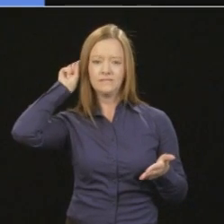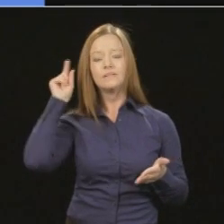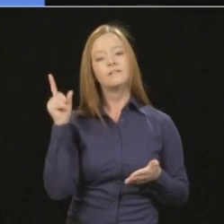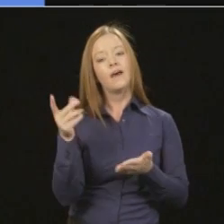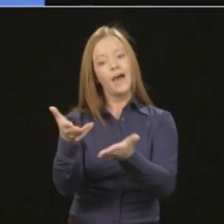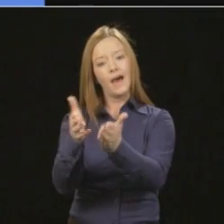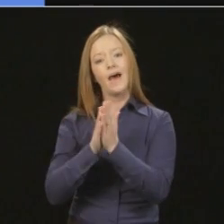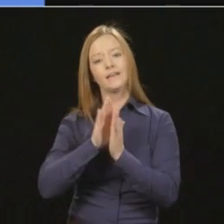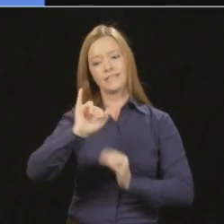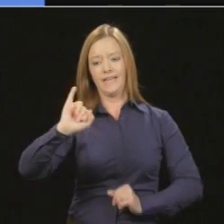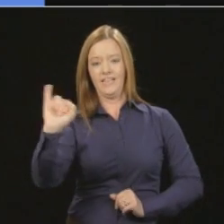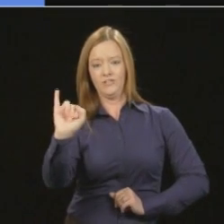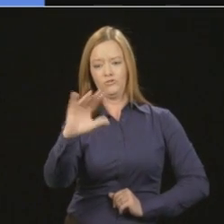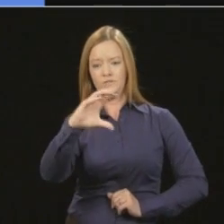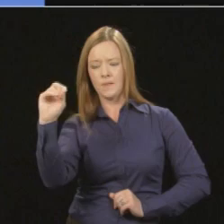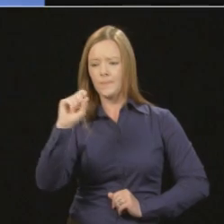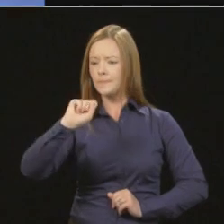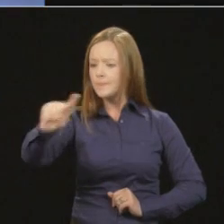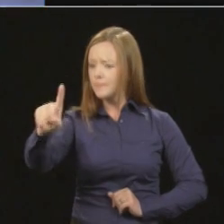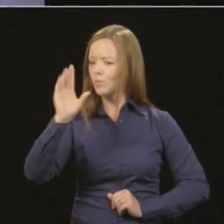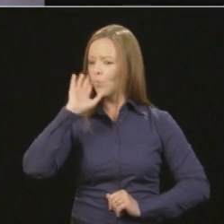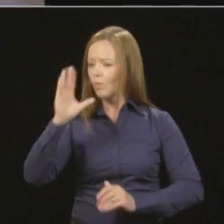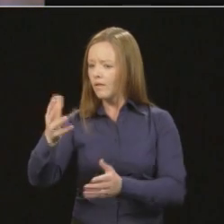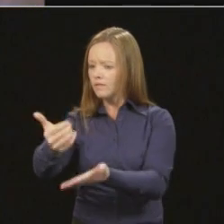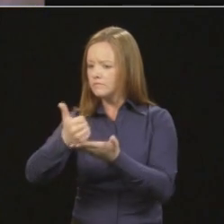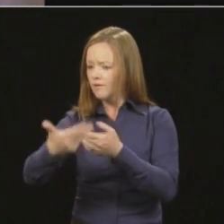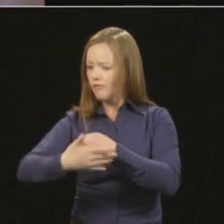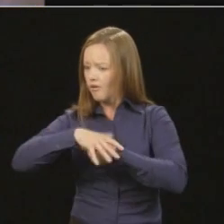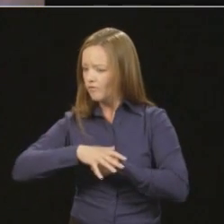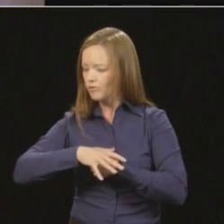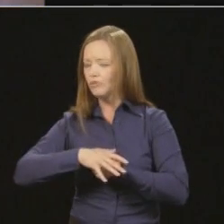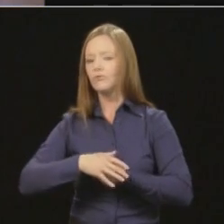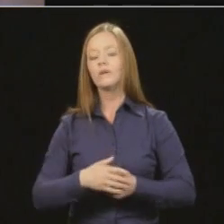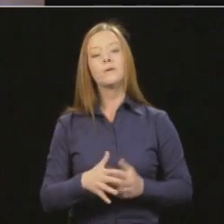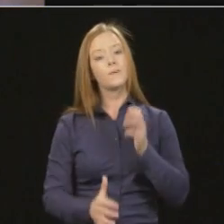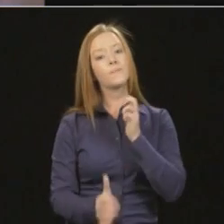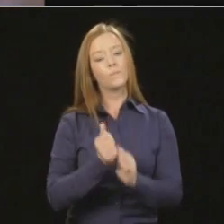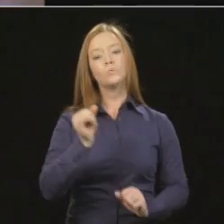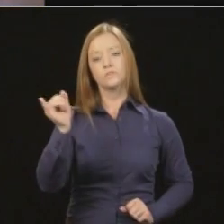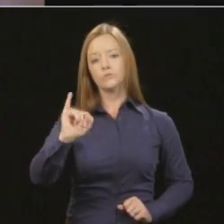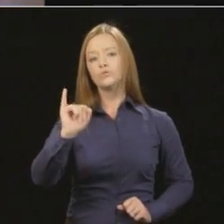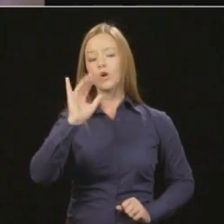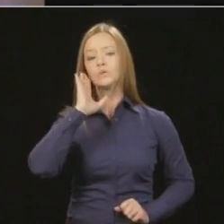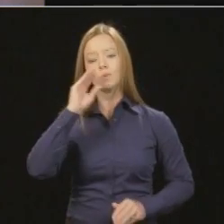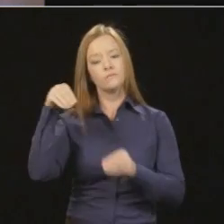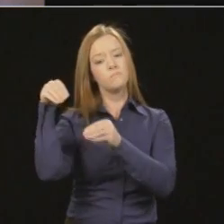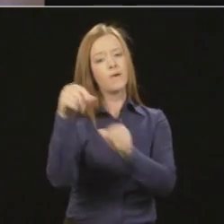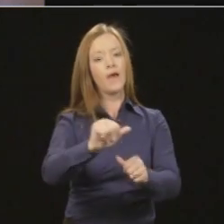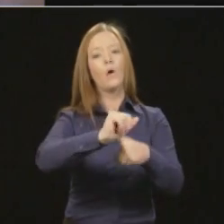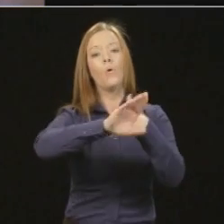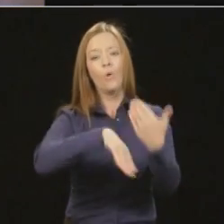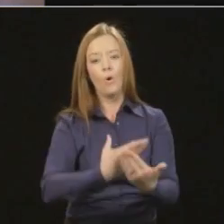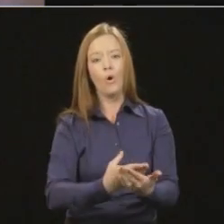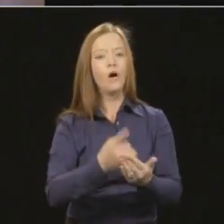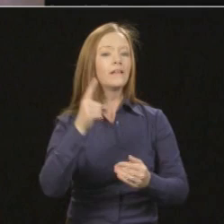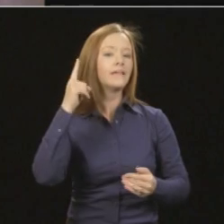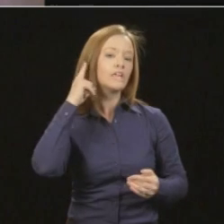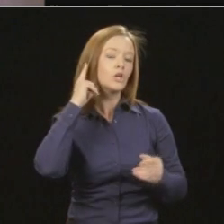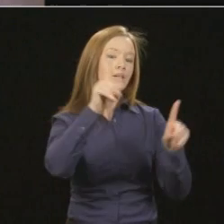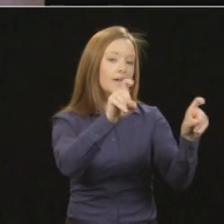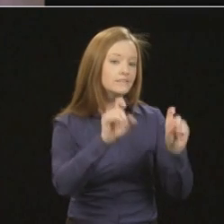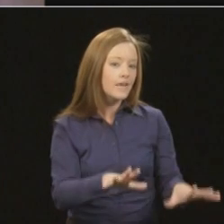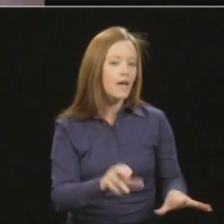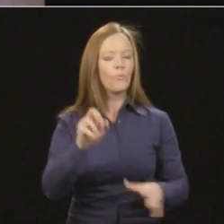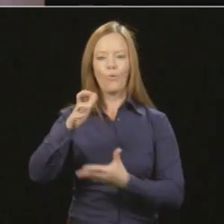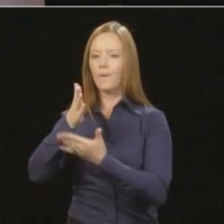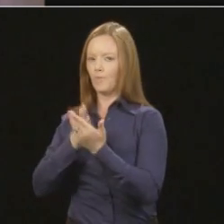find out what coverage they offer. Most health insurers will cover all or part of a hearing exam. And now, when